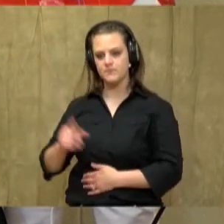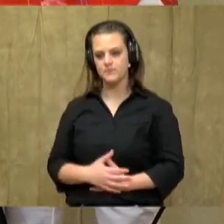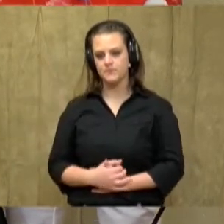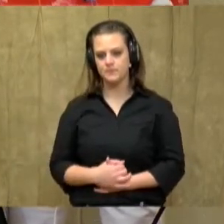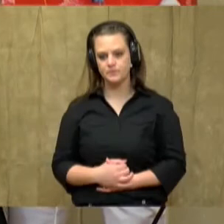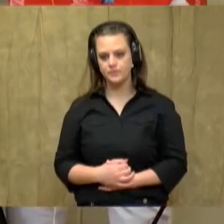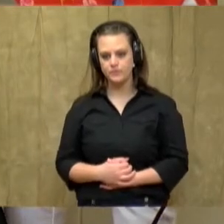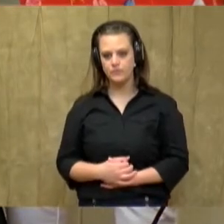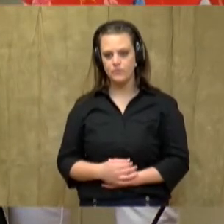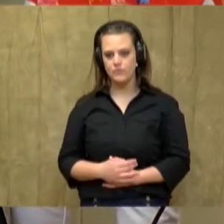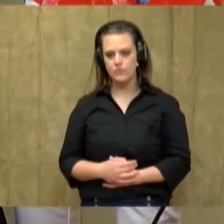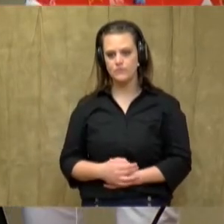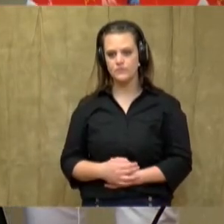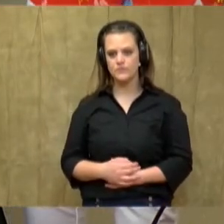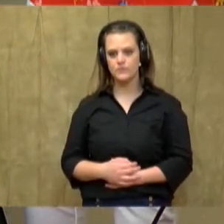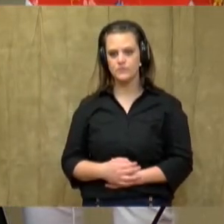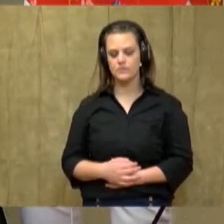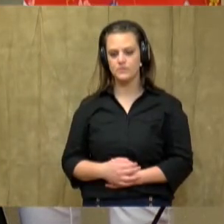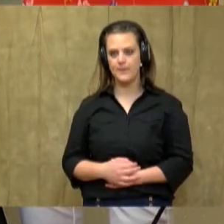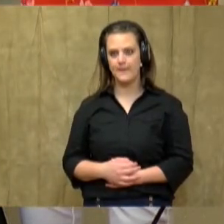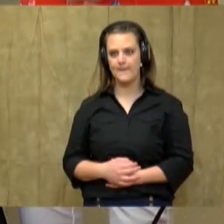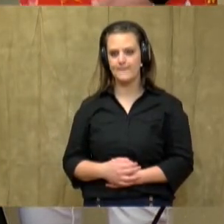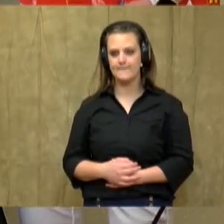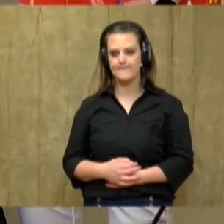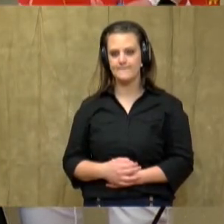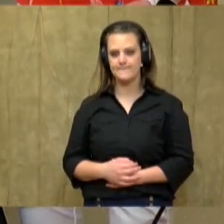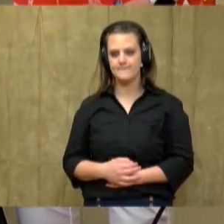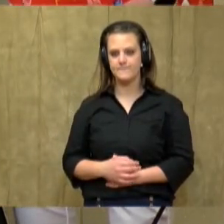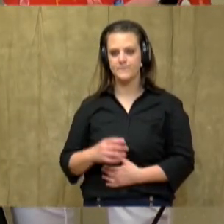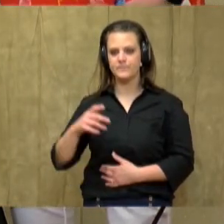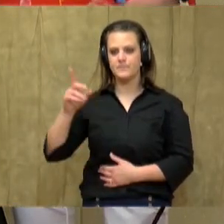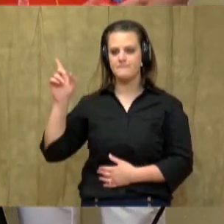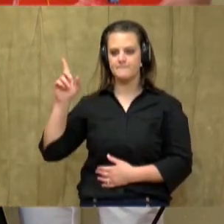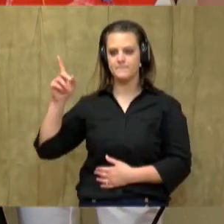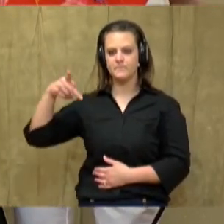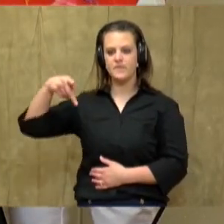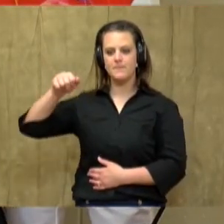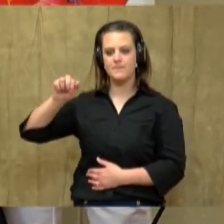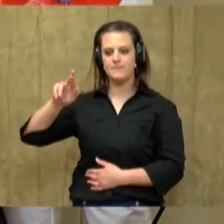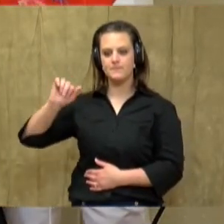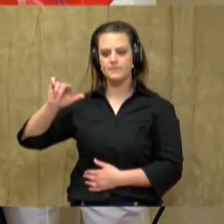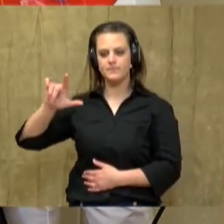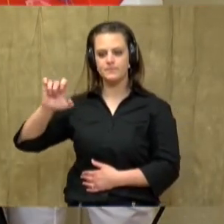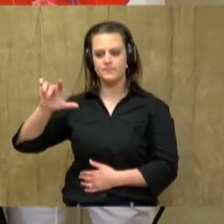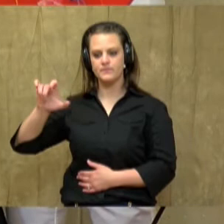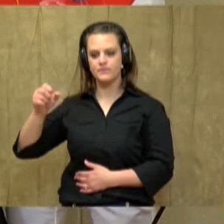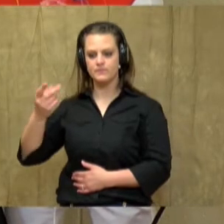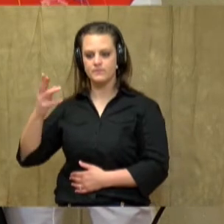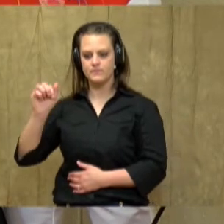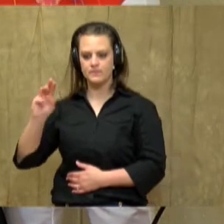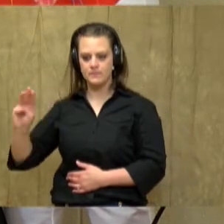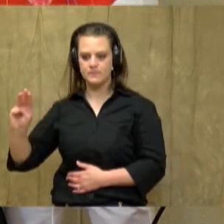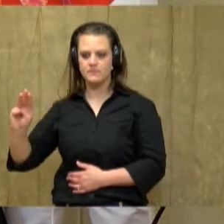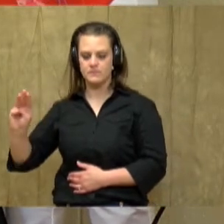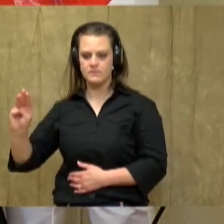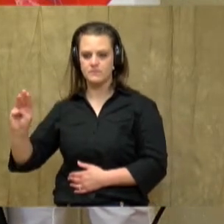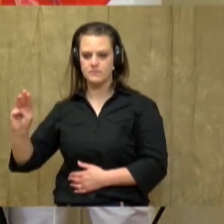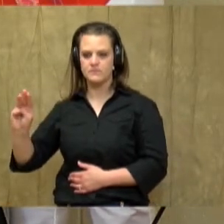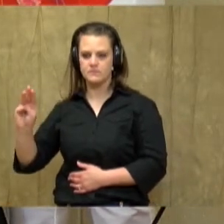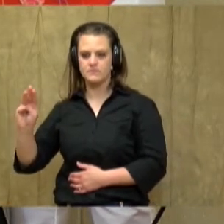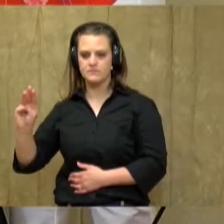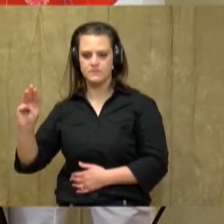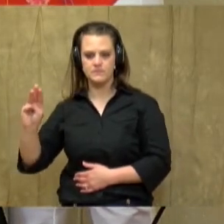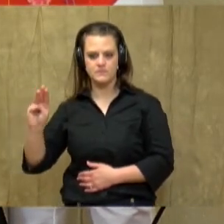All right, let's look at the next one. We have a parallelogram. All right, so a